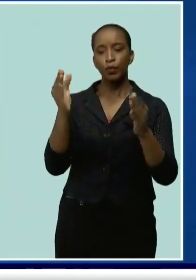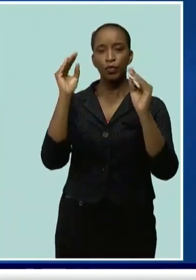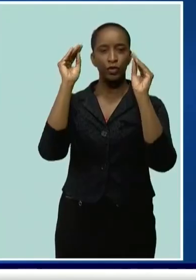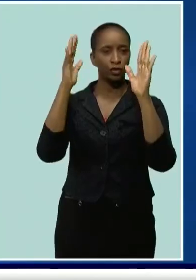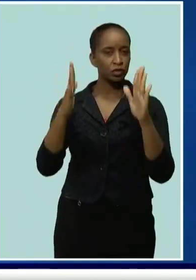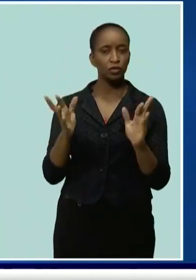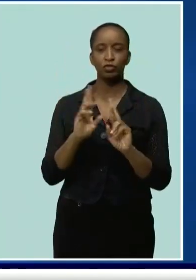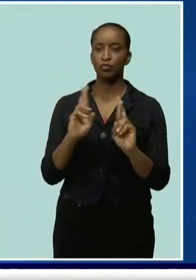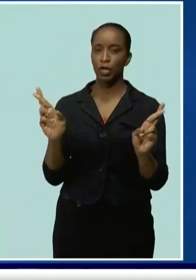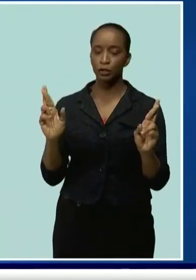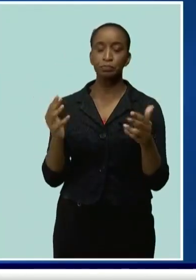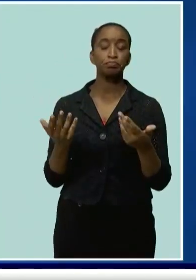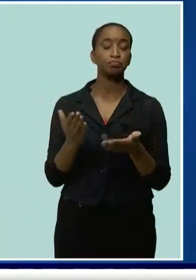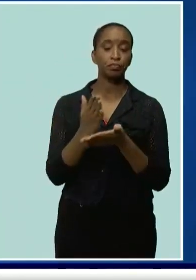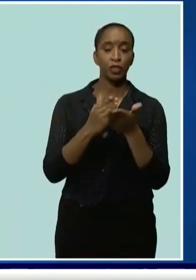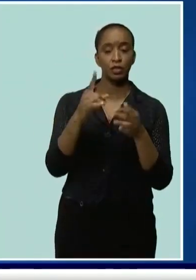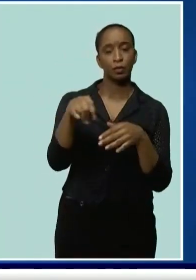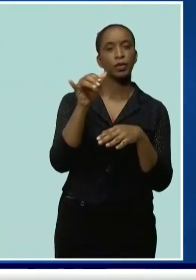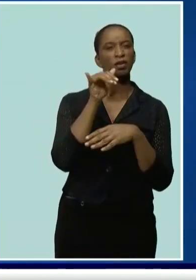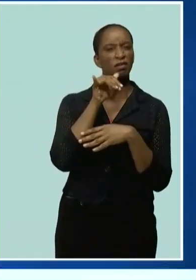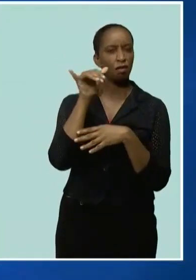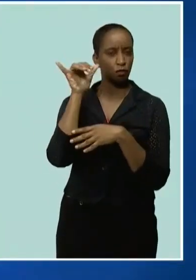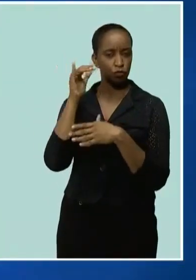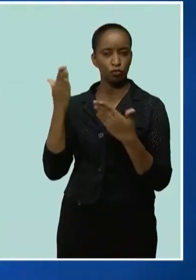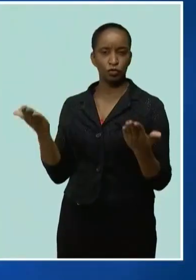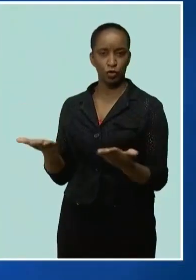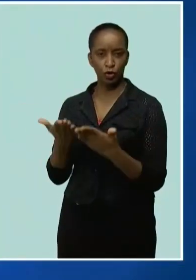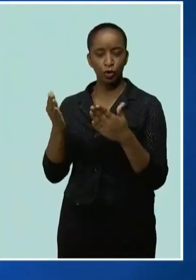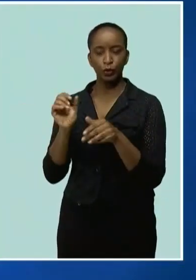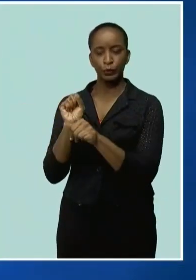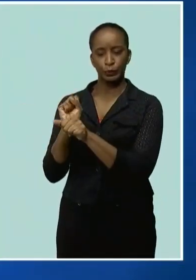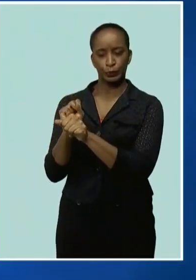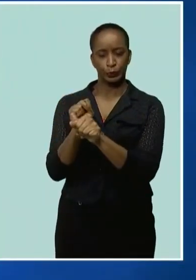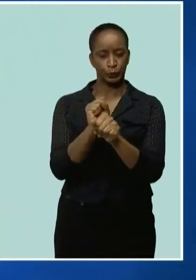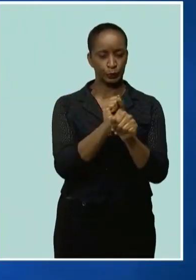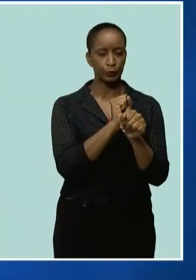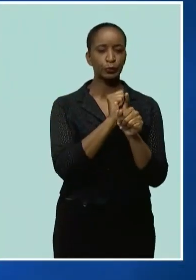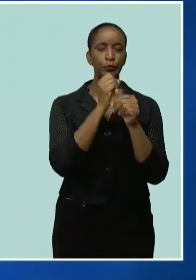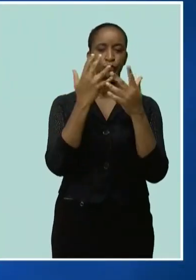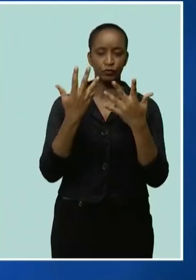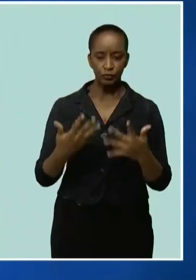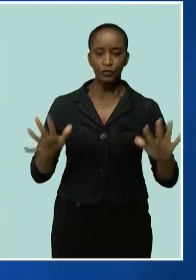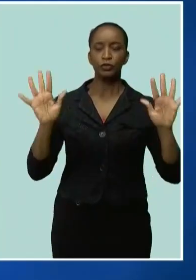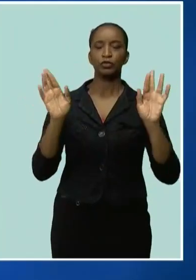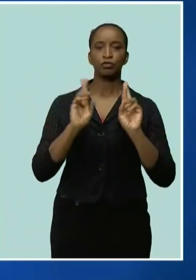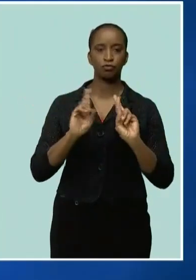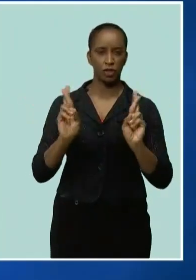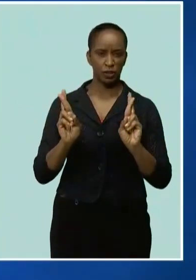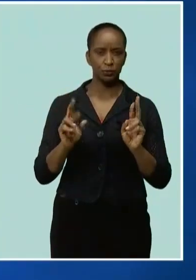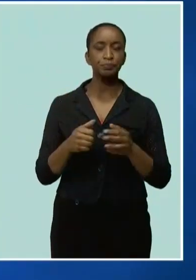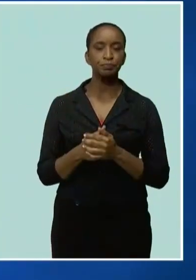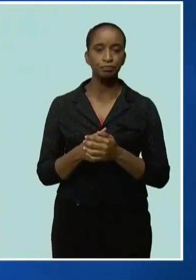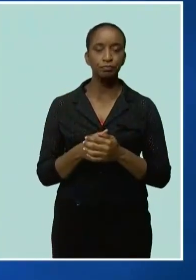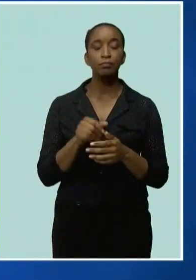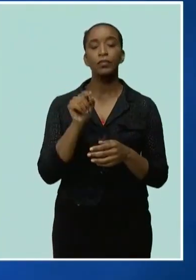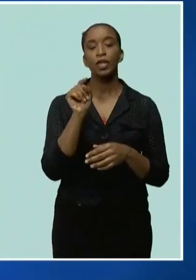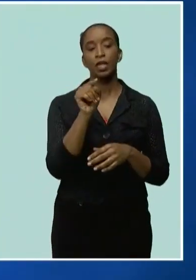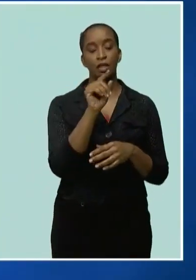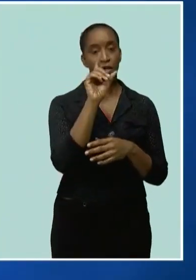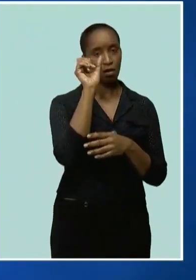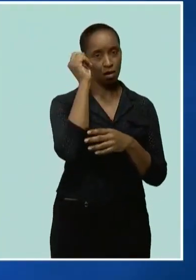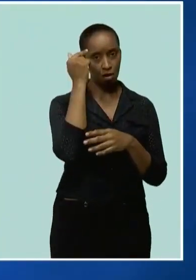here up to yesterday doing some extra work. I must say also too, I'm thankful to other government departments. We